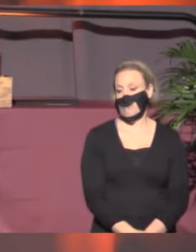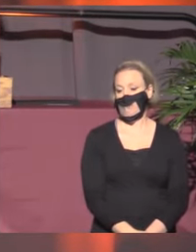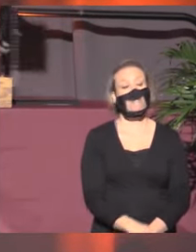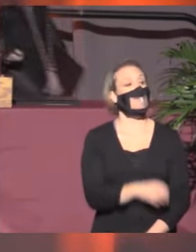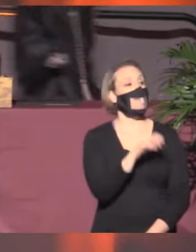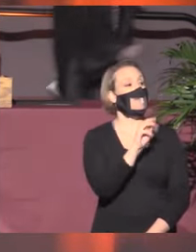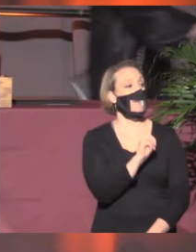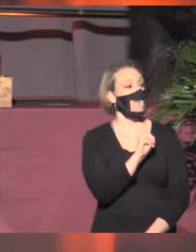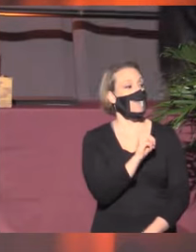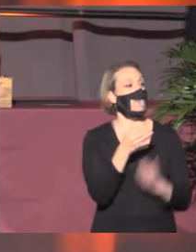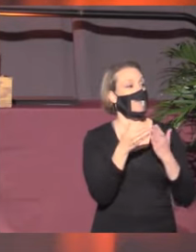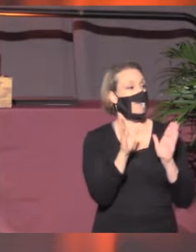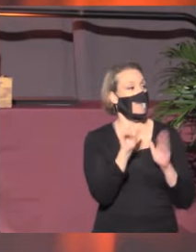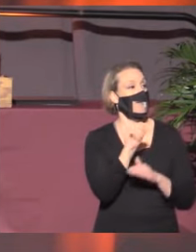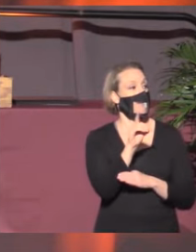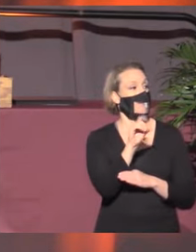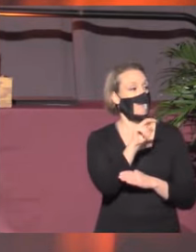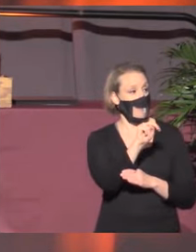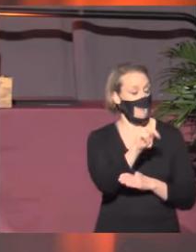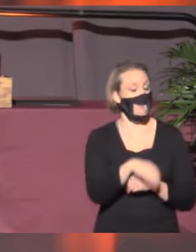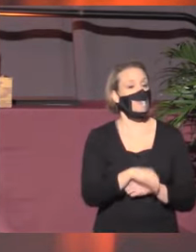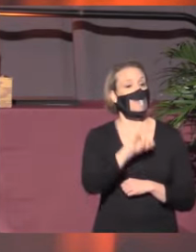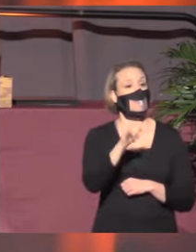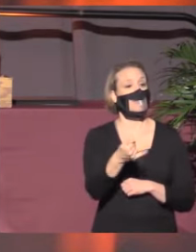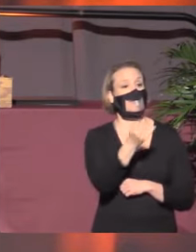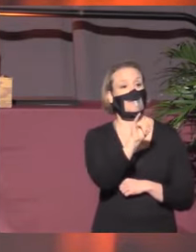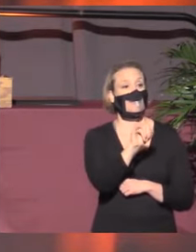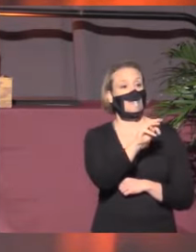Master of Public Administration, James